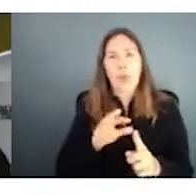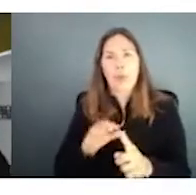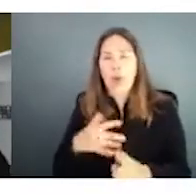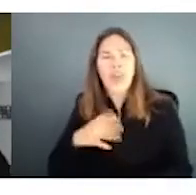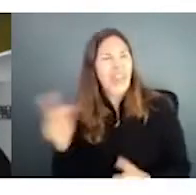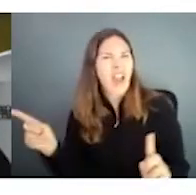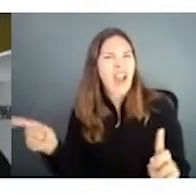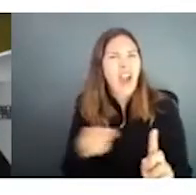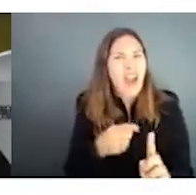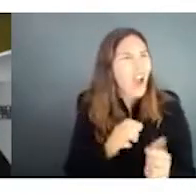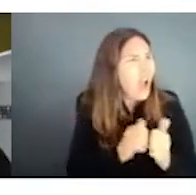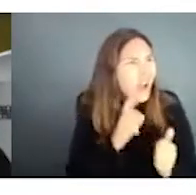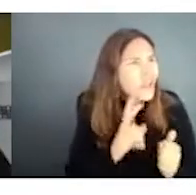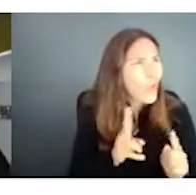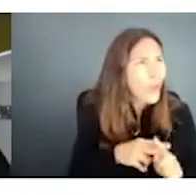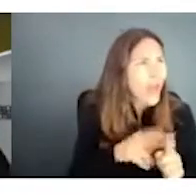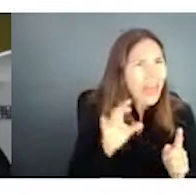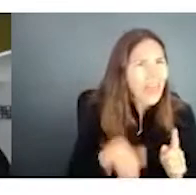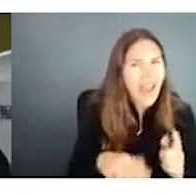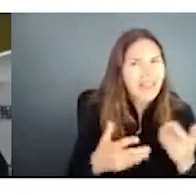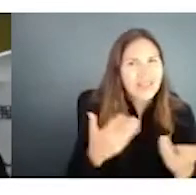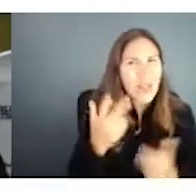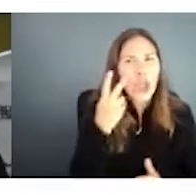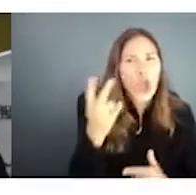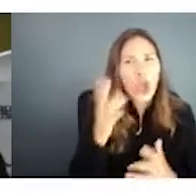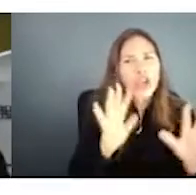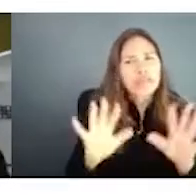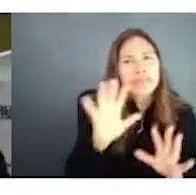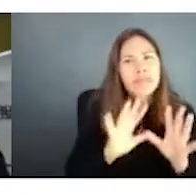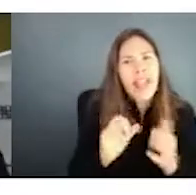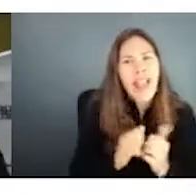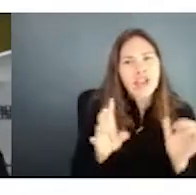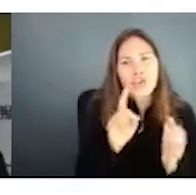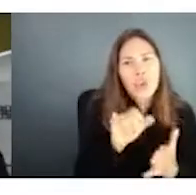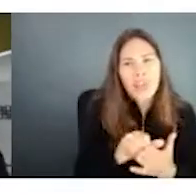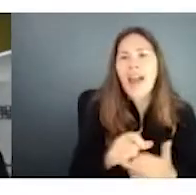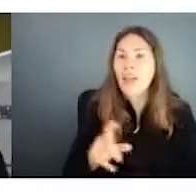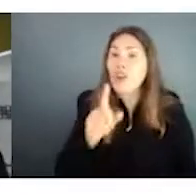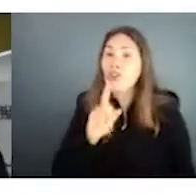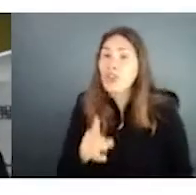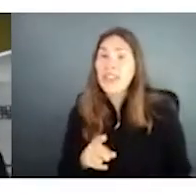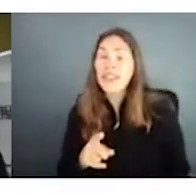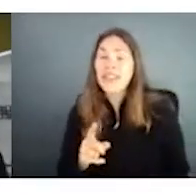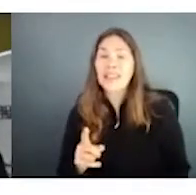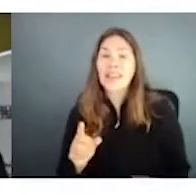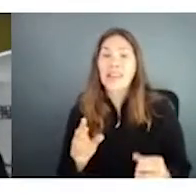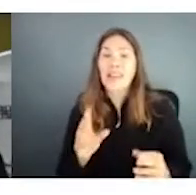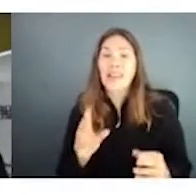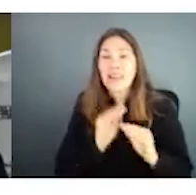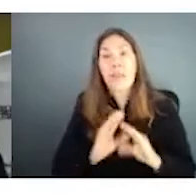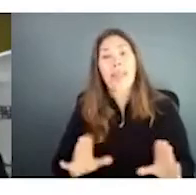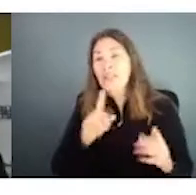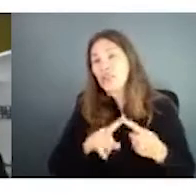how did you apply that Lumitri look?" So it really is. It's more blessed to be able to teach this